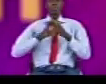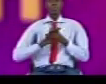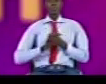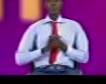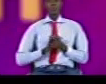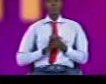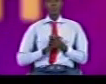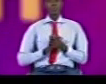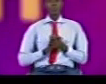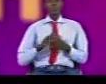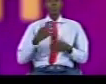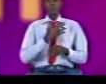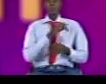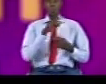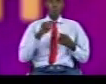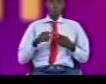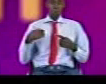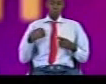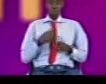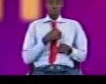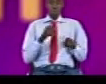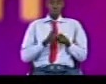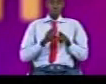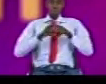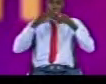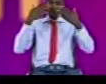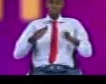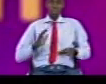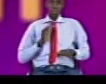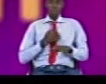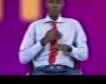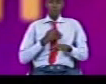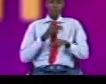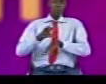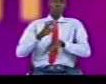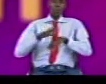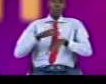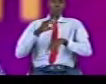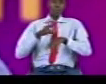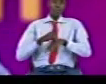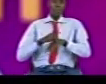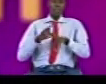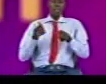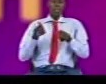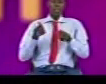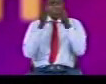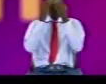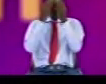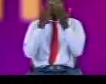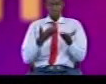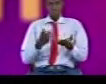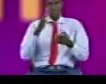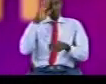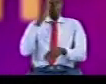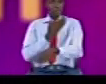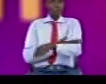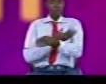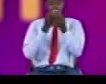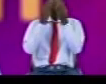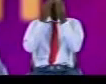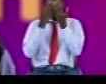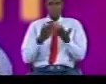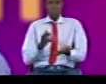And when we too have finished our ministry on earth, as obedient son, as obedient daughter,